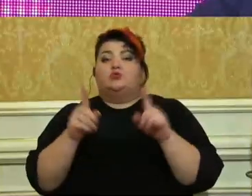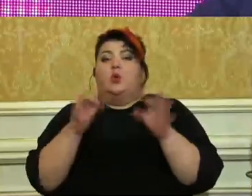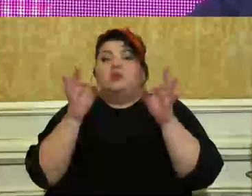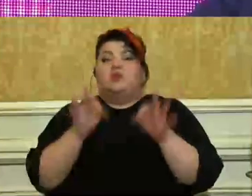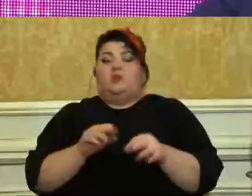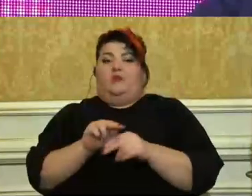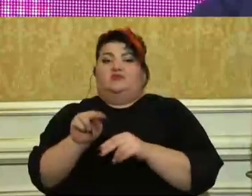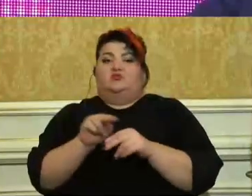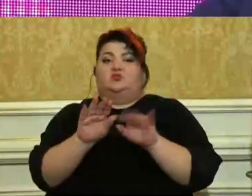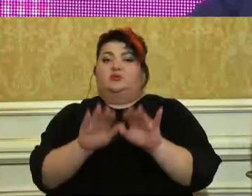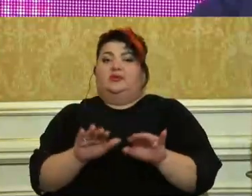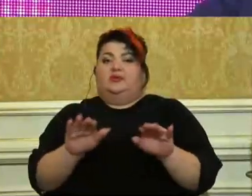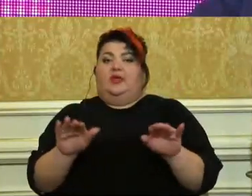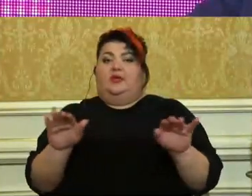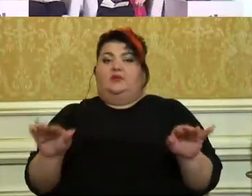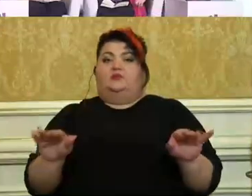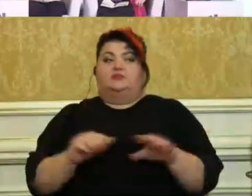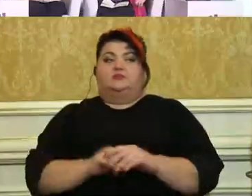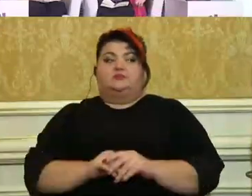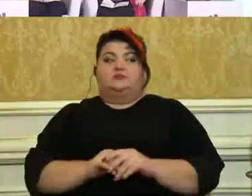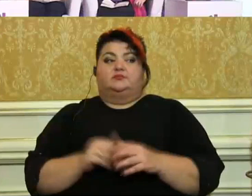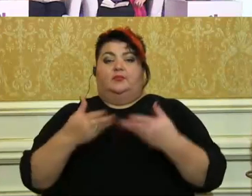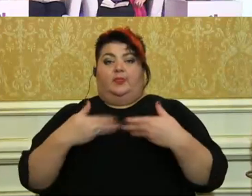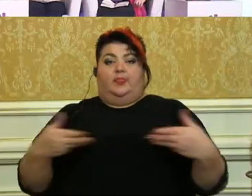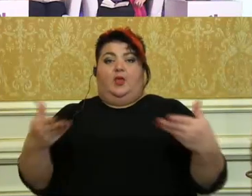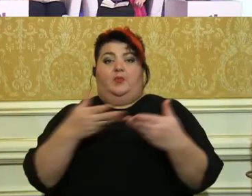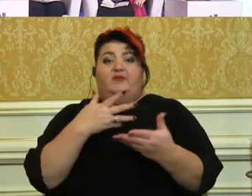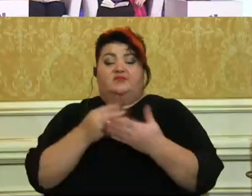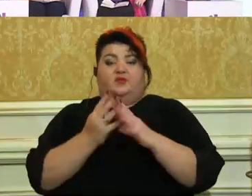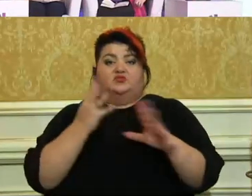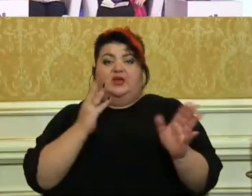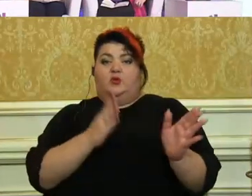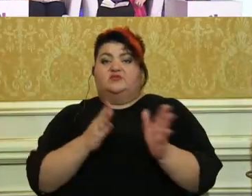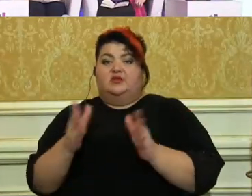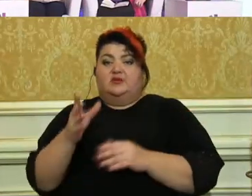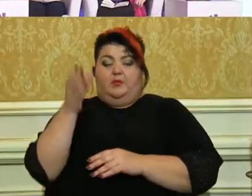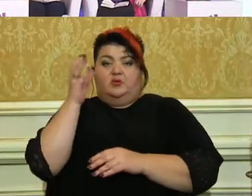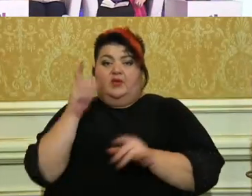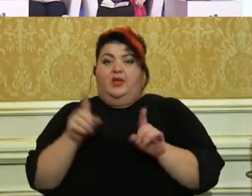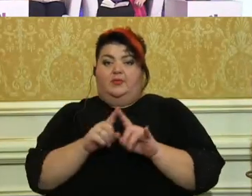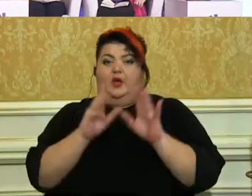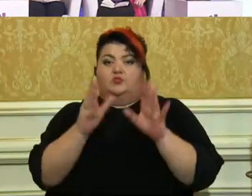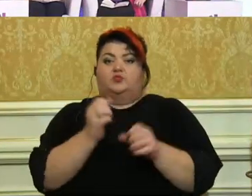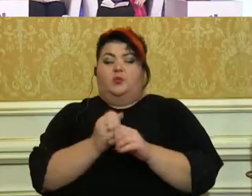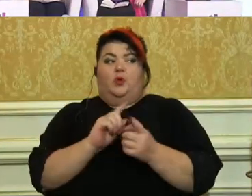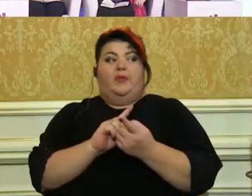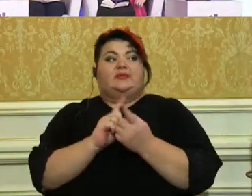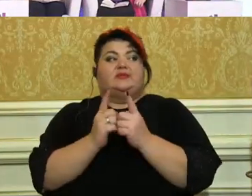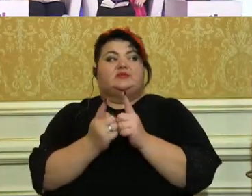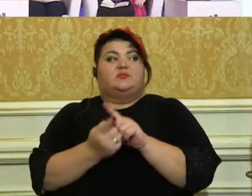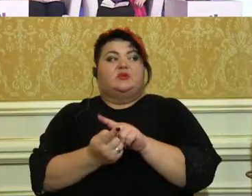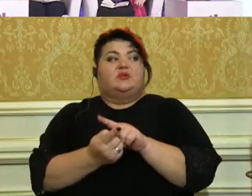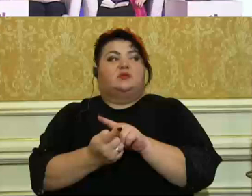to use the specific reasons, how to make the choice, how to make a decision. So it's very important,